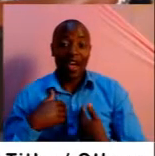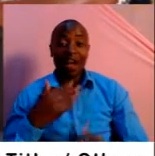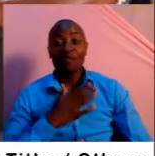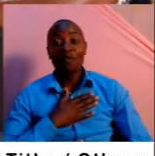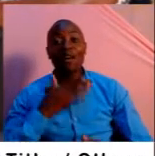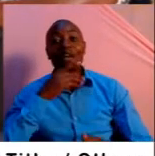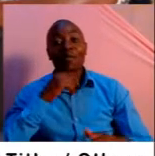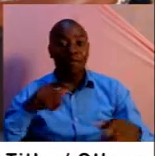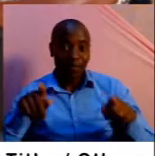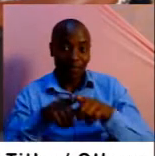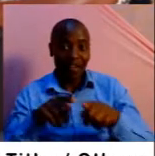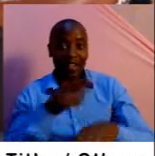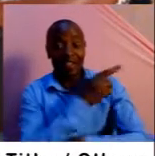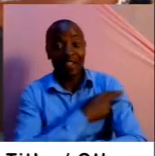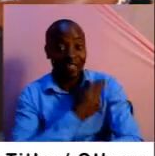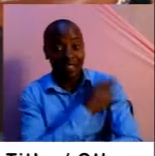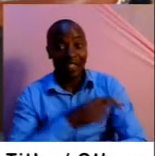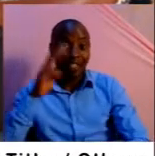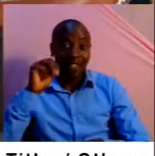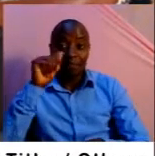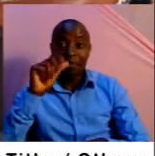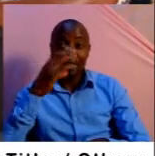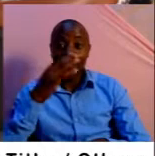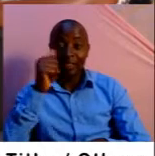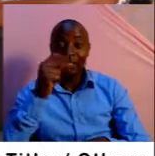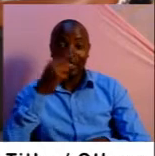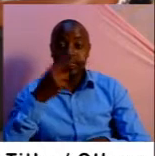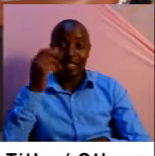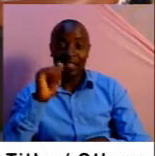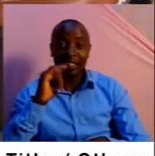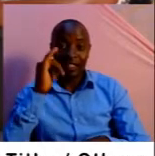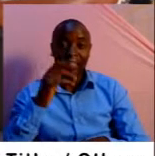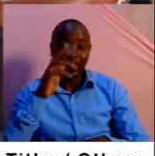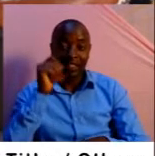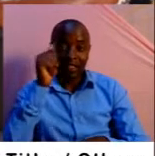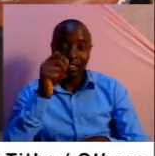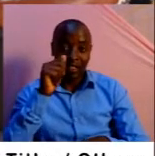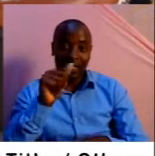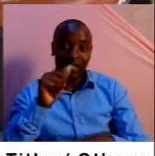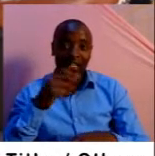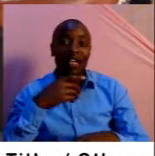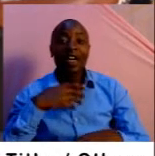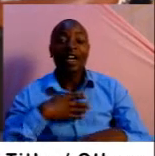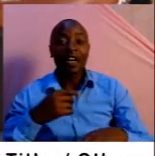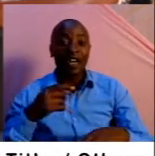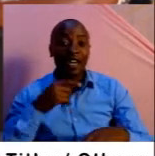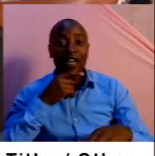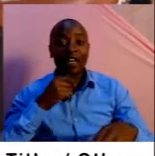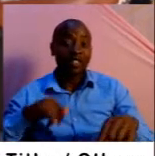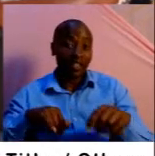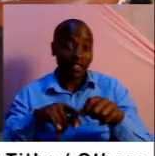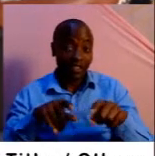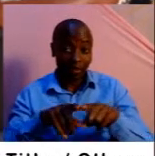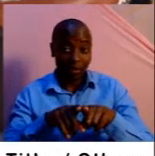brother here, Dr. Macharia, and our sister Hellen. And today we are talking about the character that stands the test.